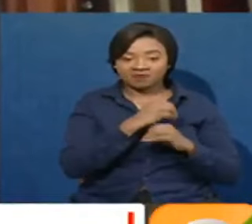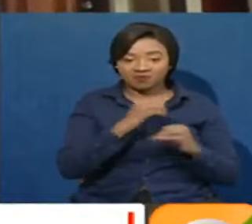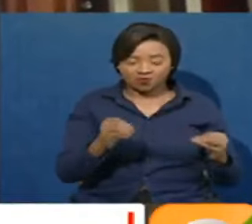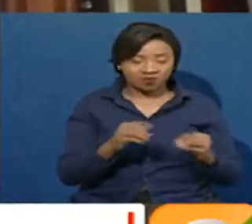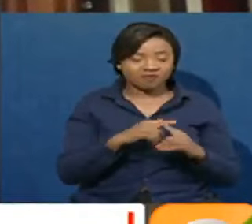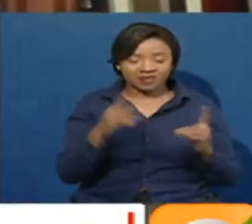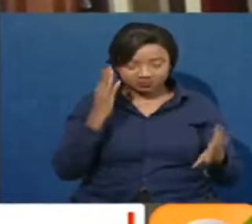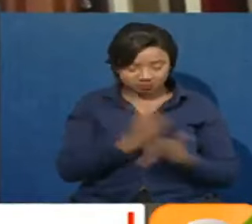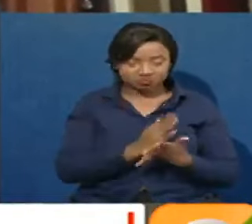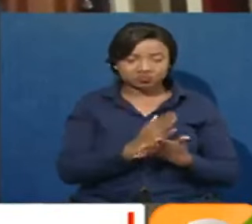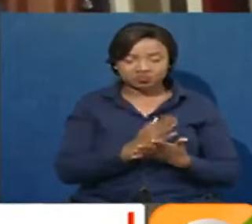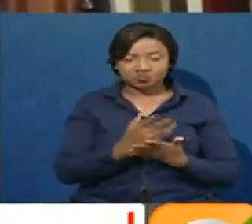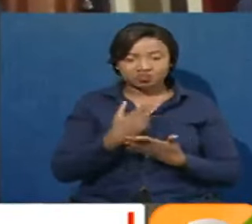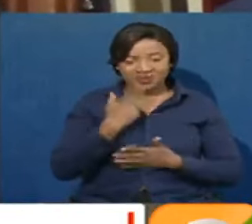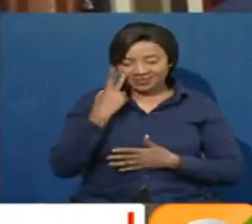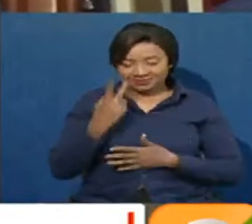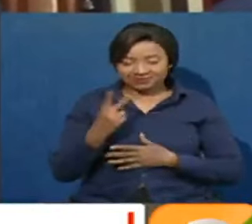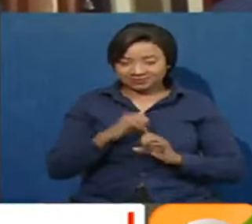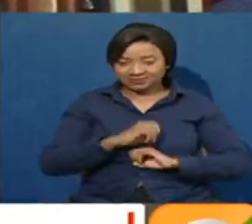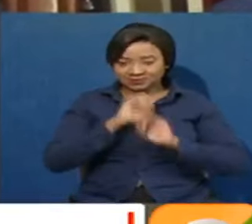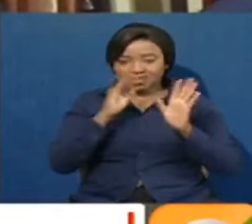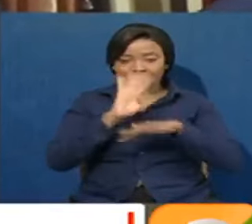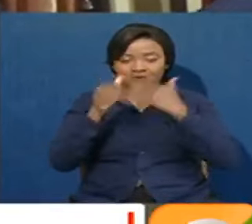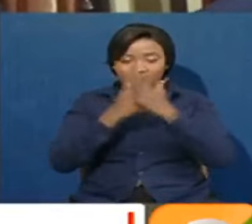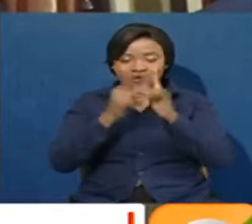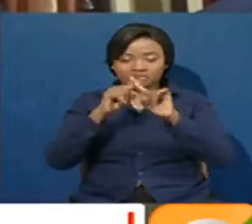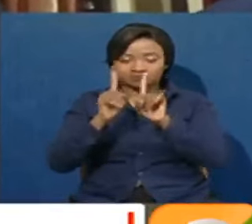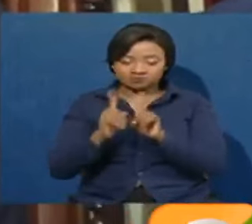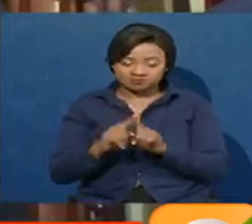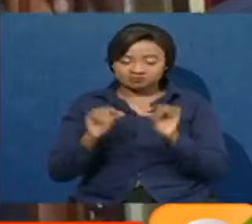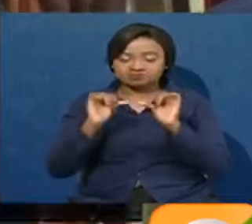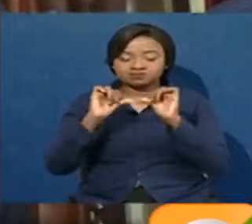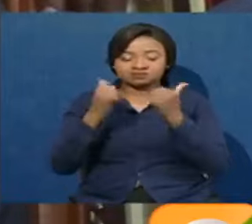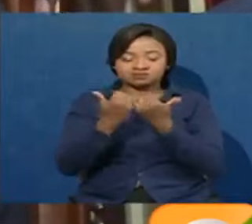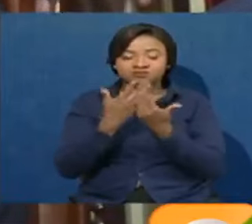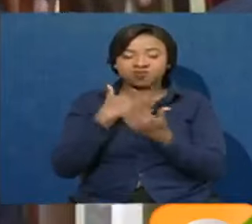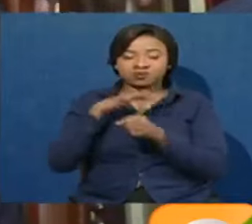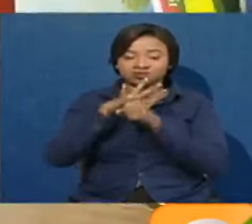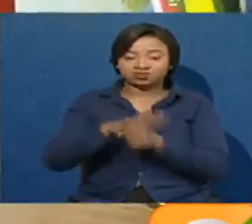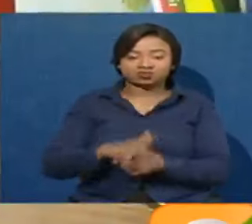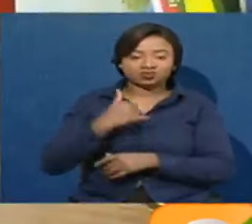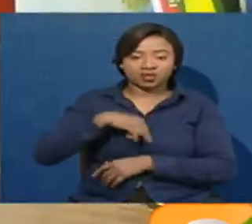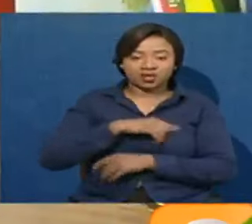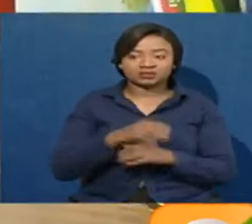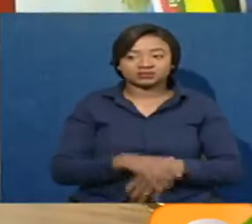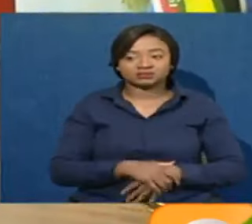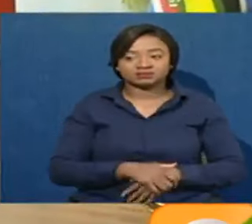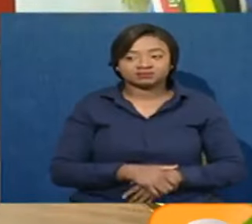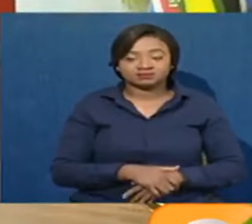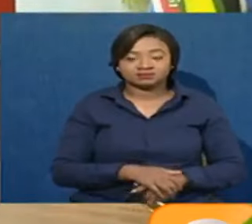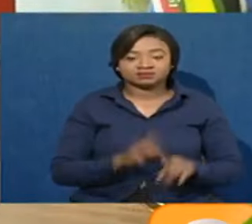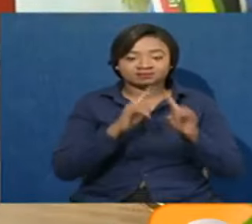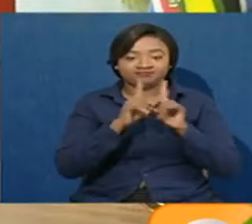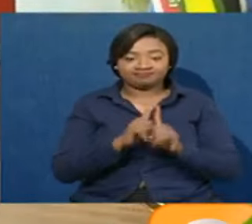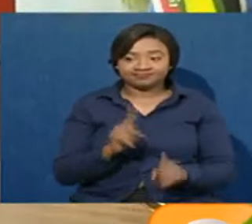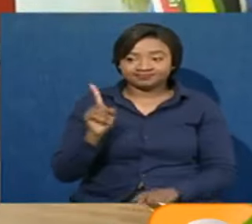it is the efforts of all those other agencies to frustrate counties that has contributed to this. Hata hivyo, waziri wa hazina